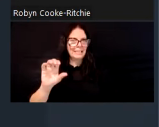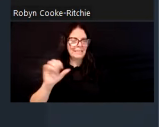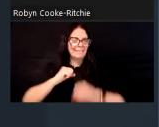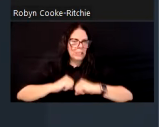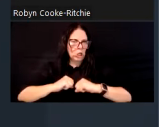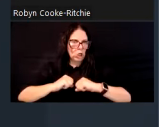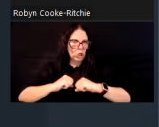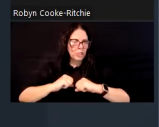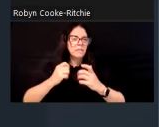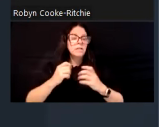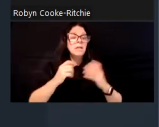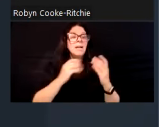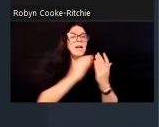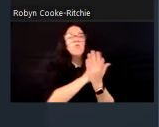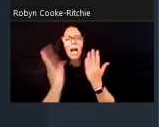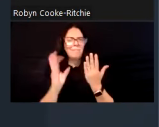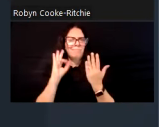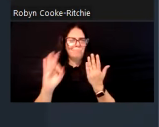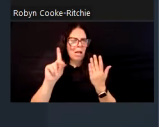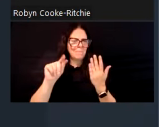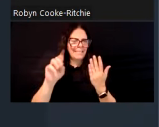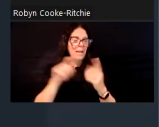else in the guide, though, is still pretty much up to date.